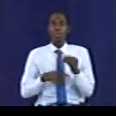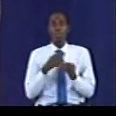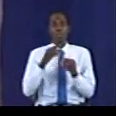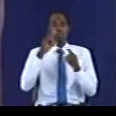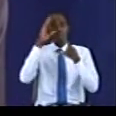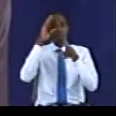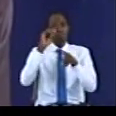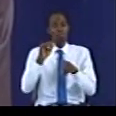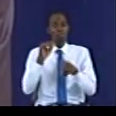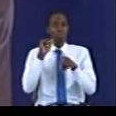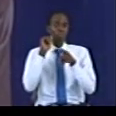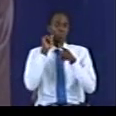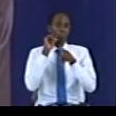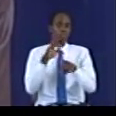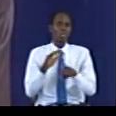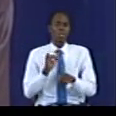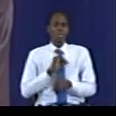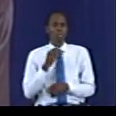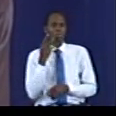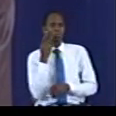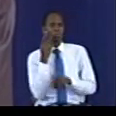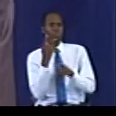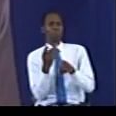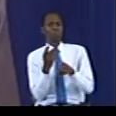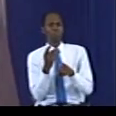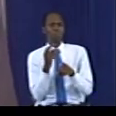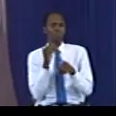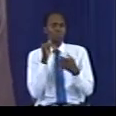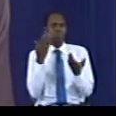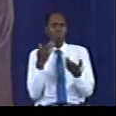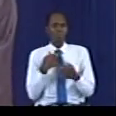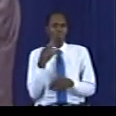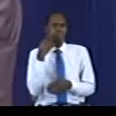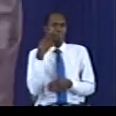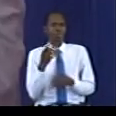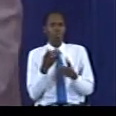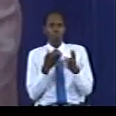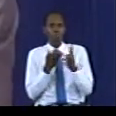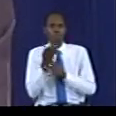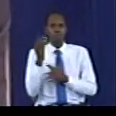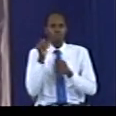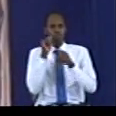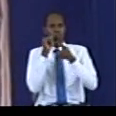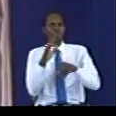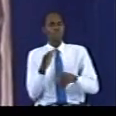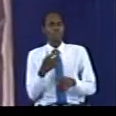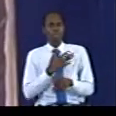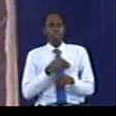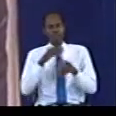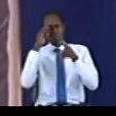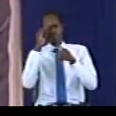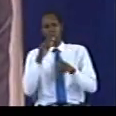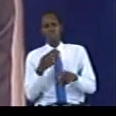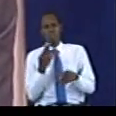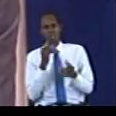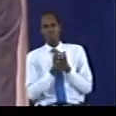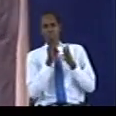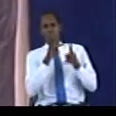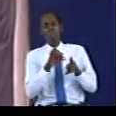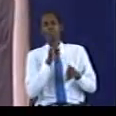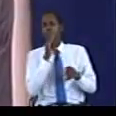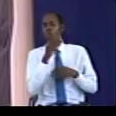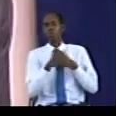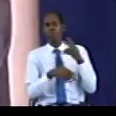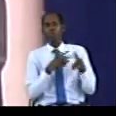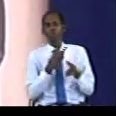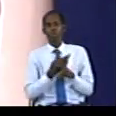her. I see through her heart. I see through her life. I see through her behavior. He's not of the world. As I'm not of the world, she